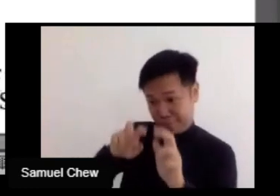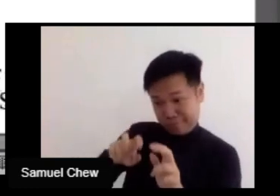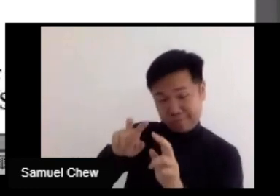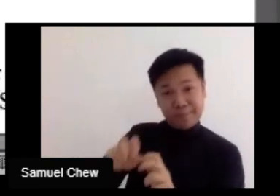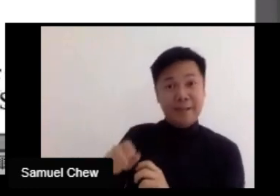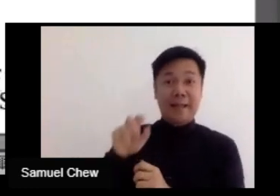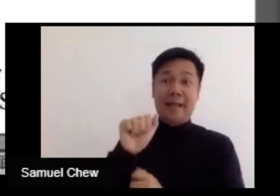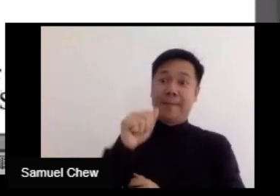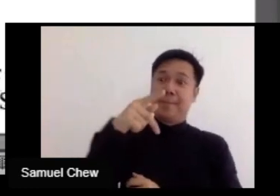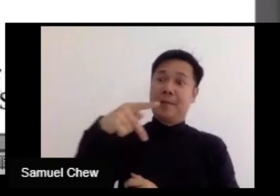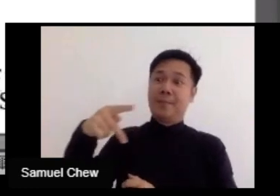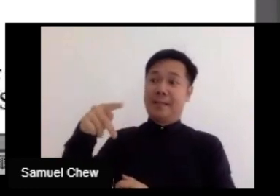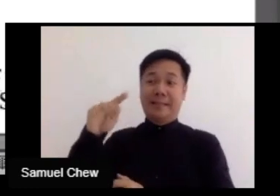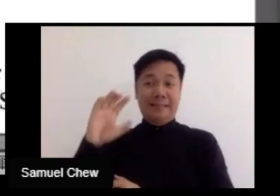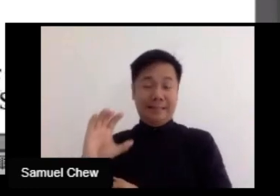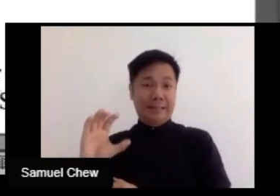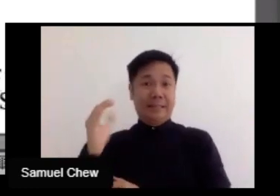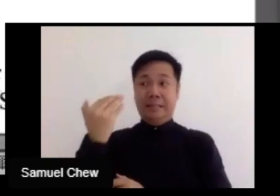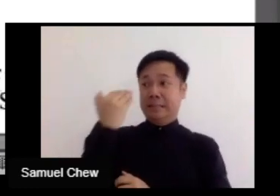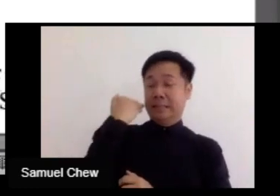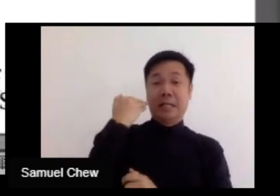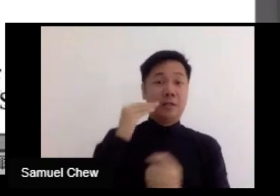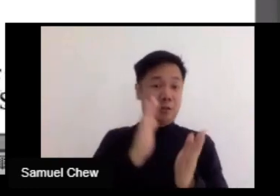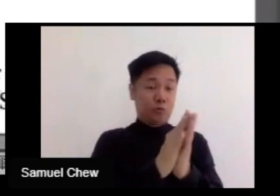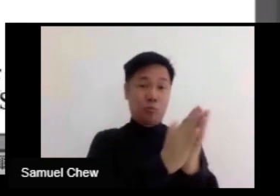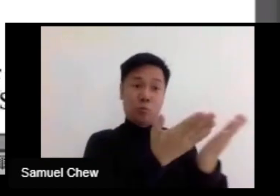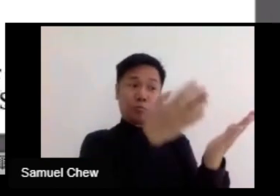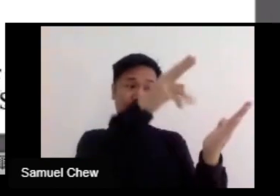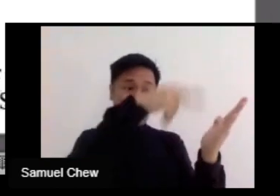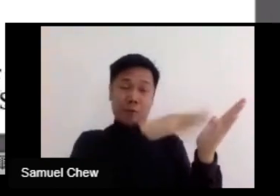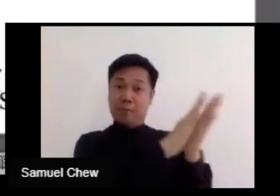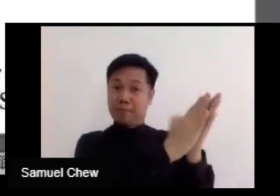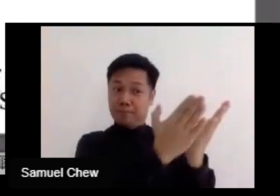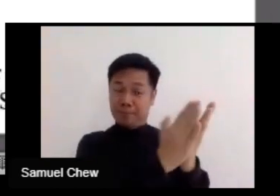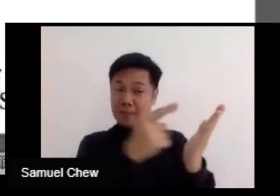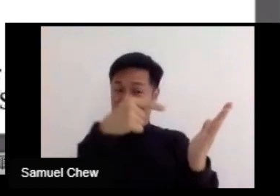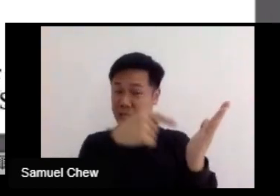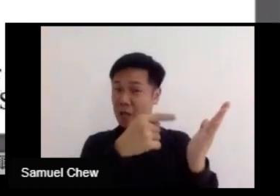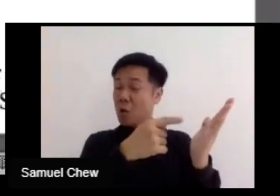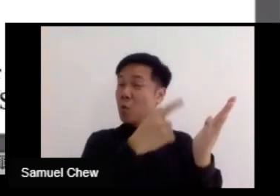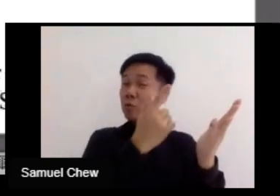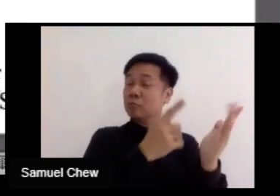made with the same document of report